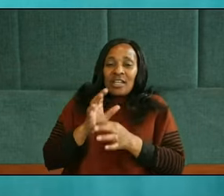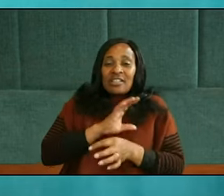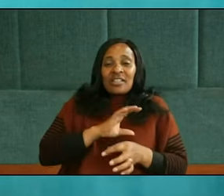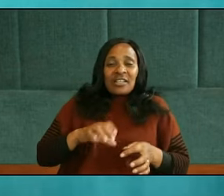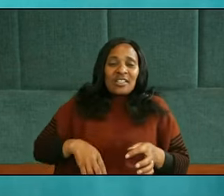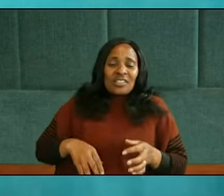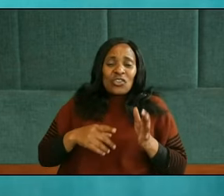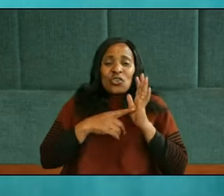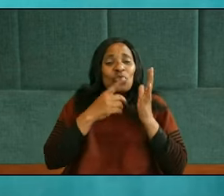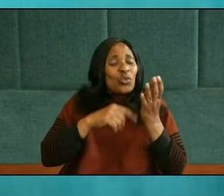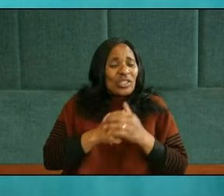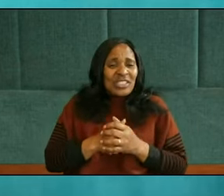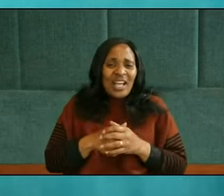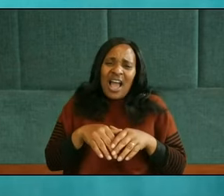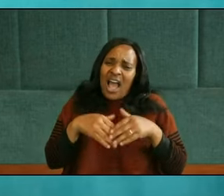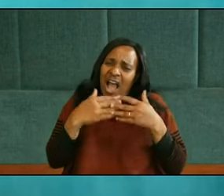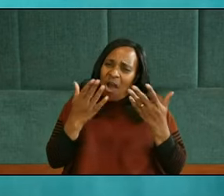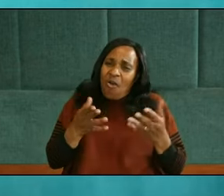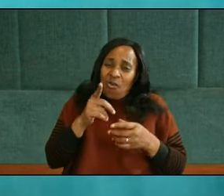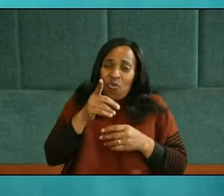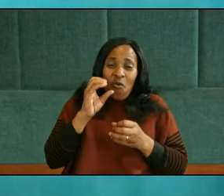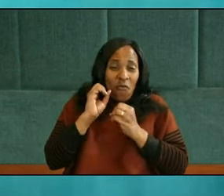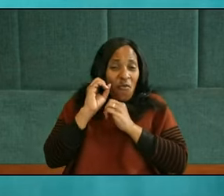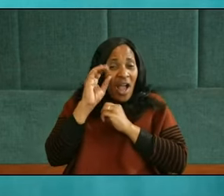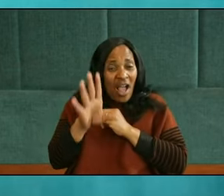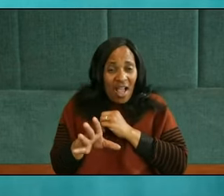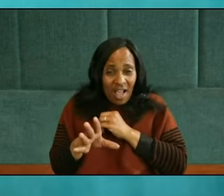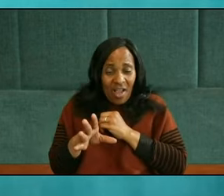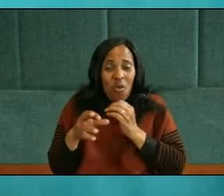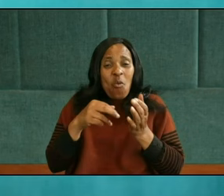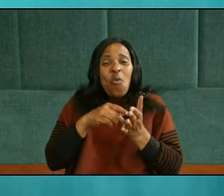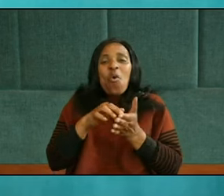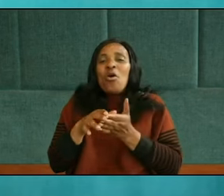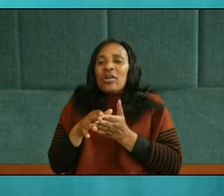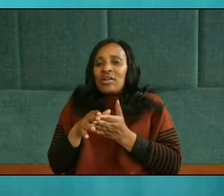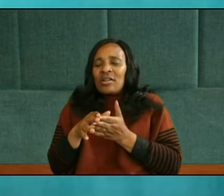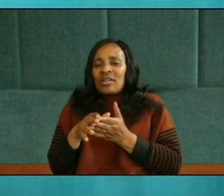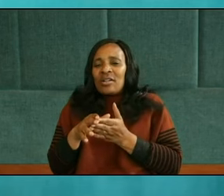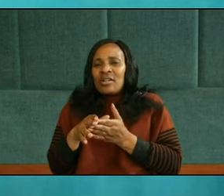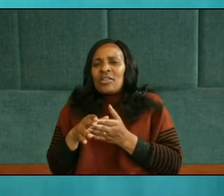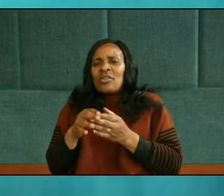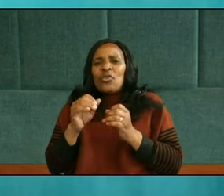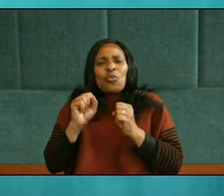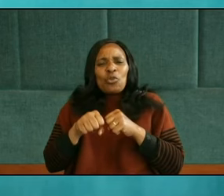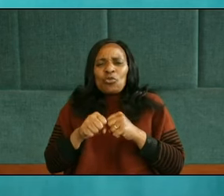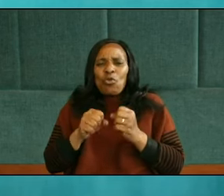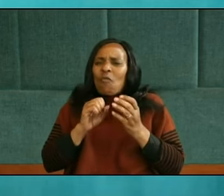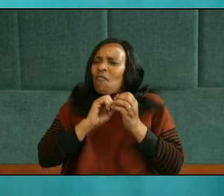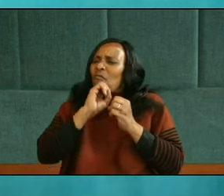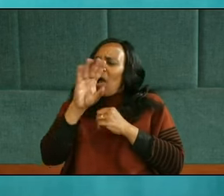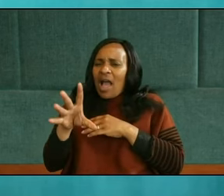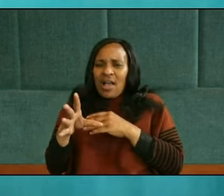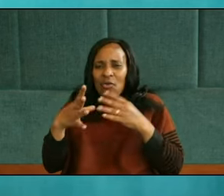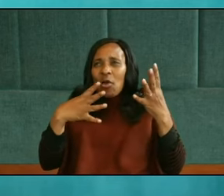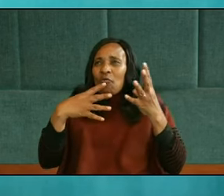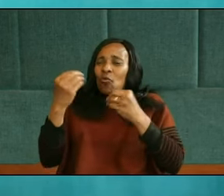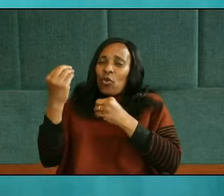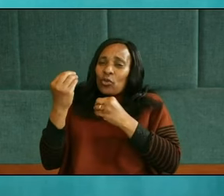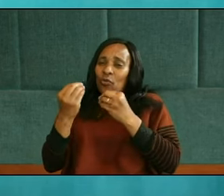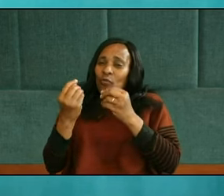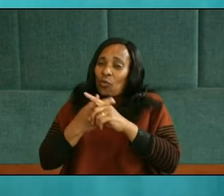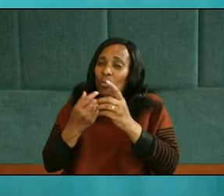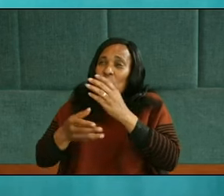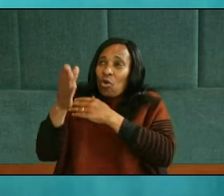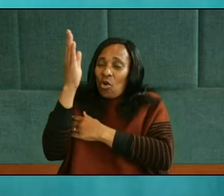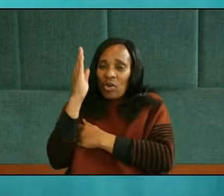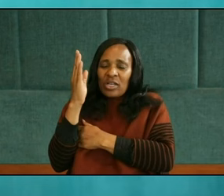that no matter how far you walk, no matter how far from God you have trod, you can still come back